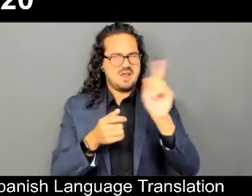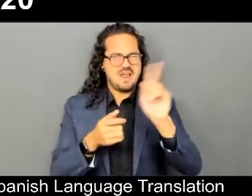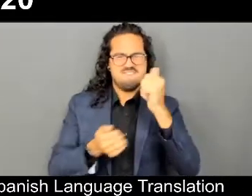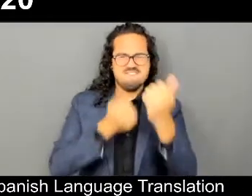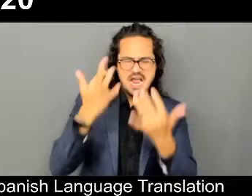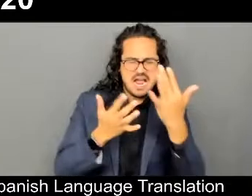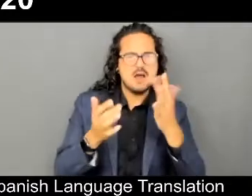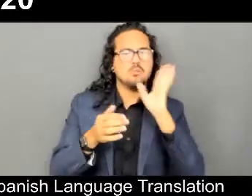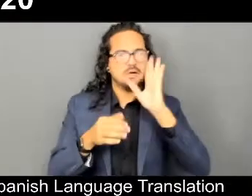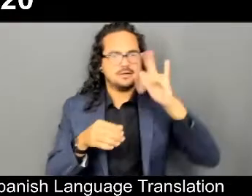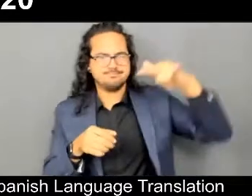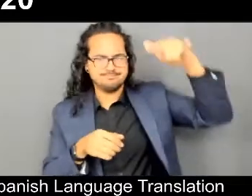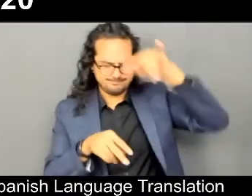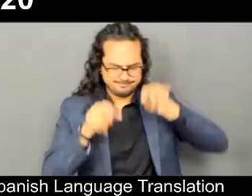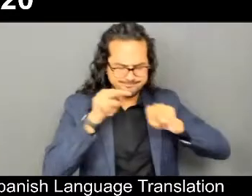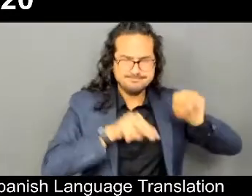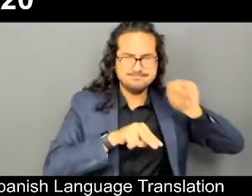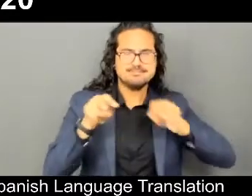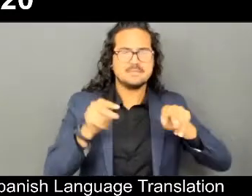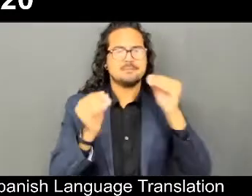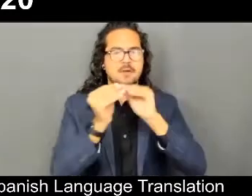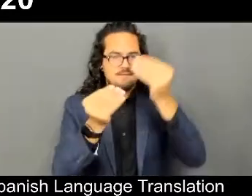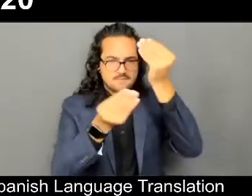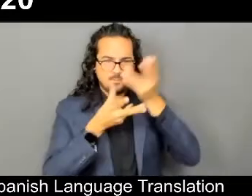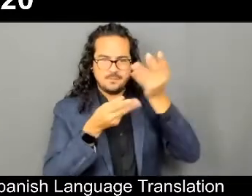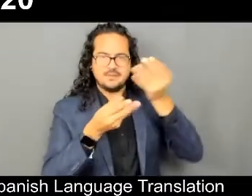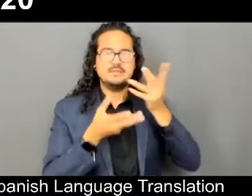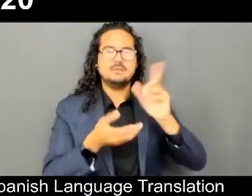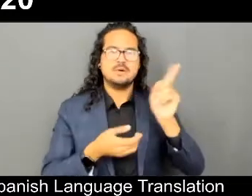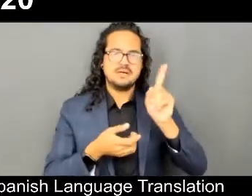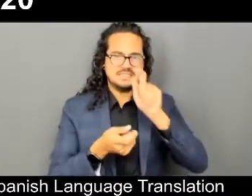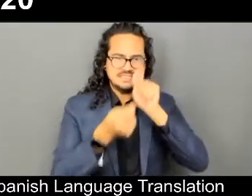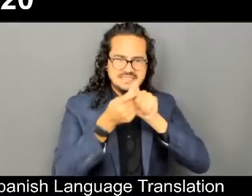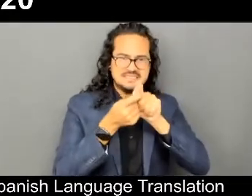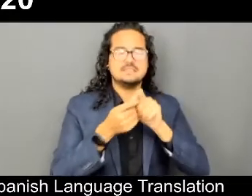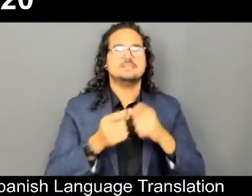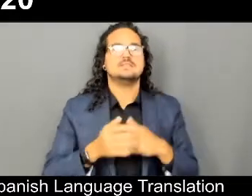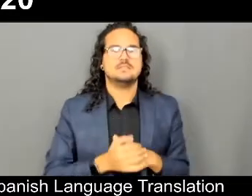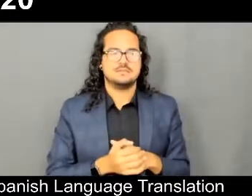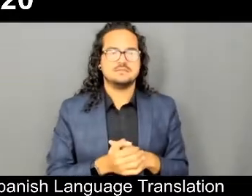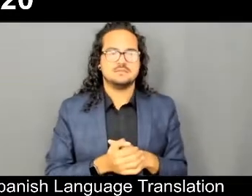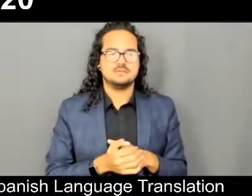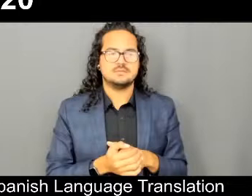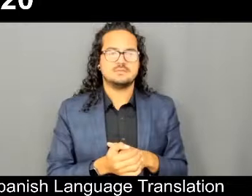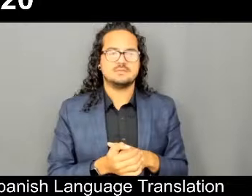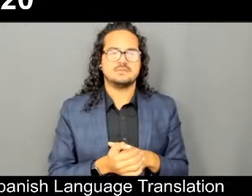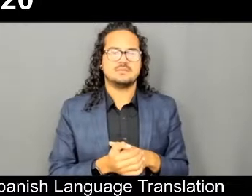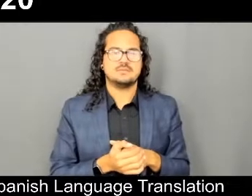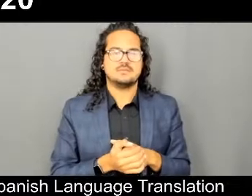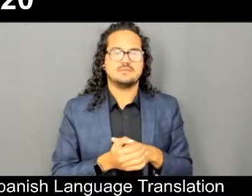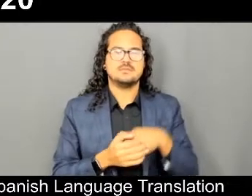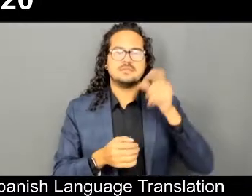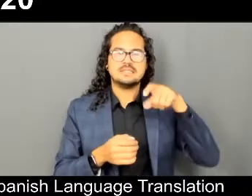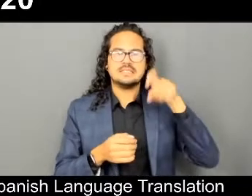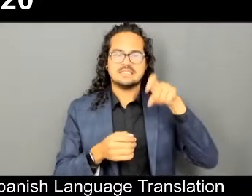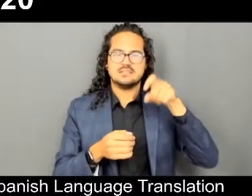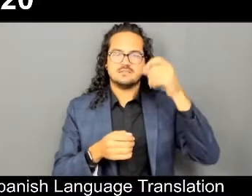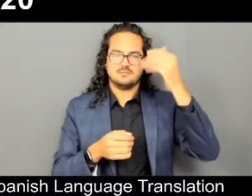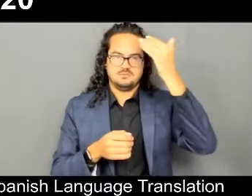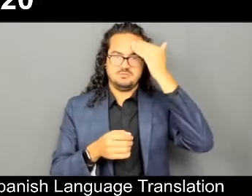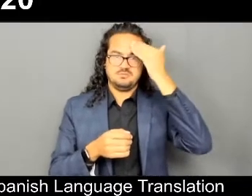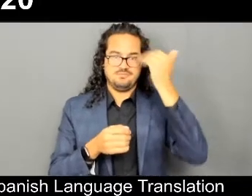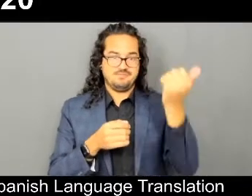an outline of the fire's edge should be getting back down closer to our control line. That's what we're already seeing out of there, but we really want to get